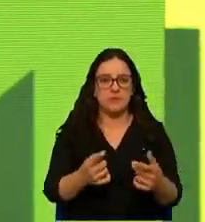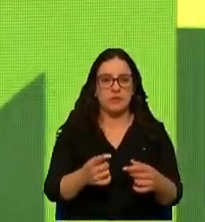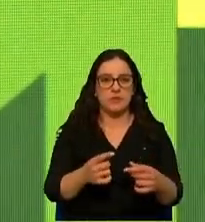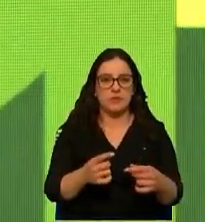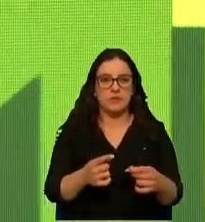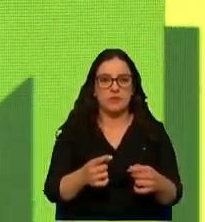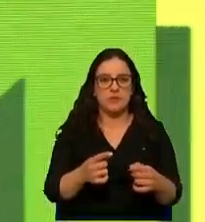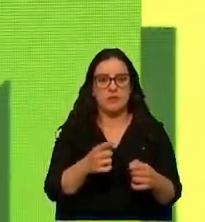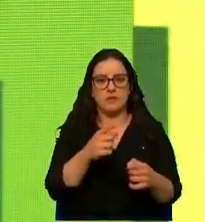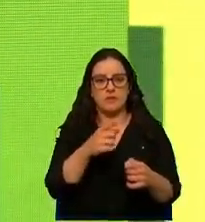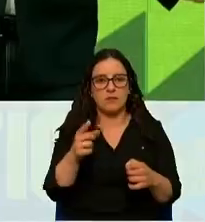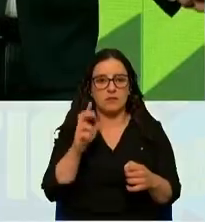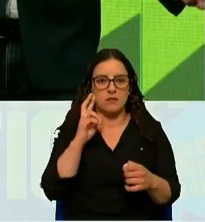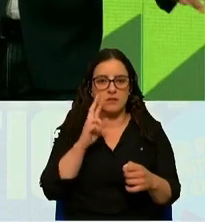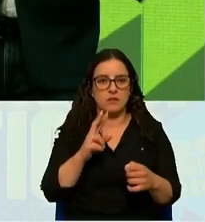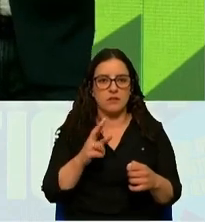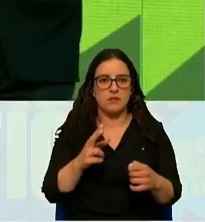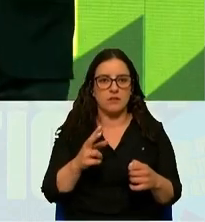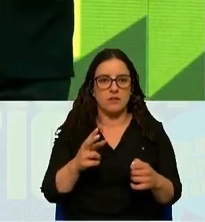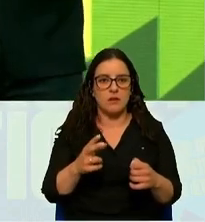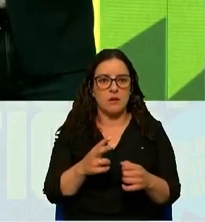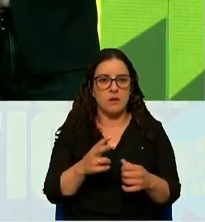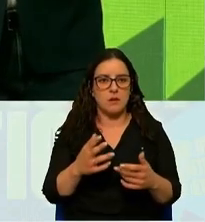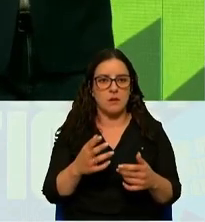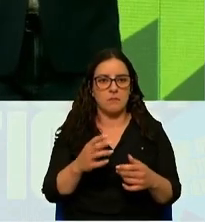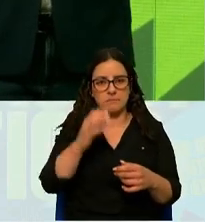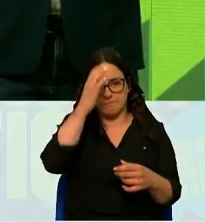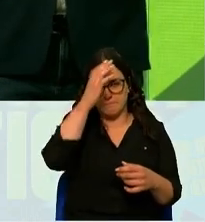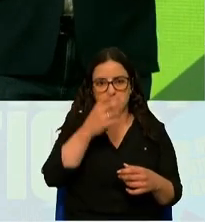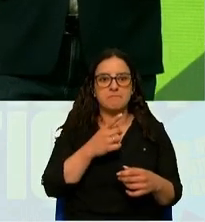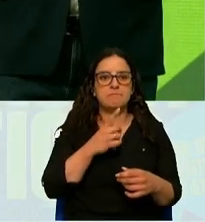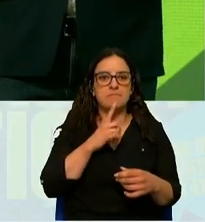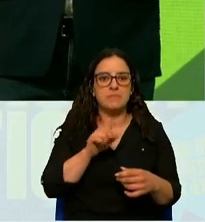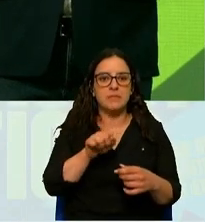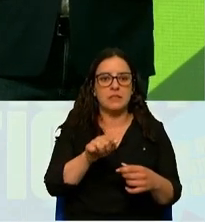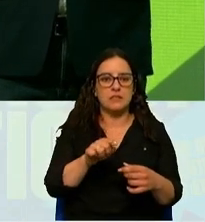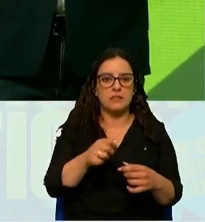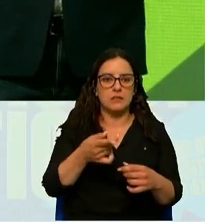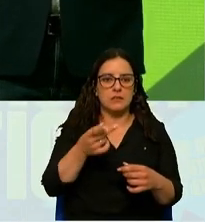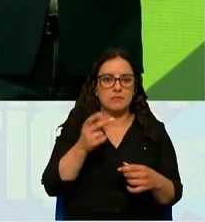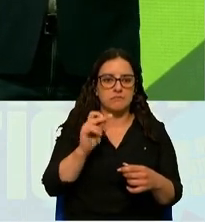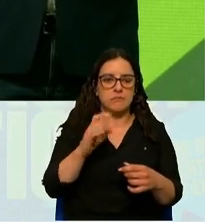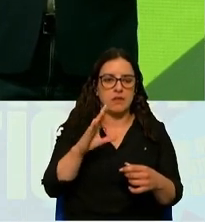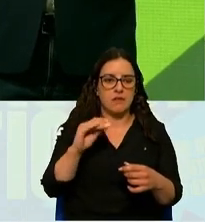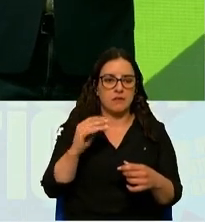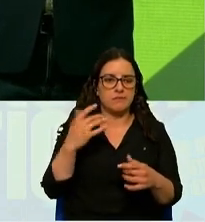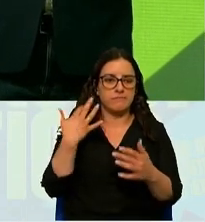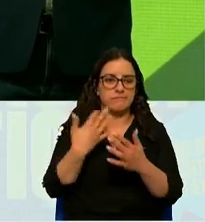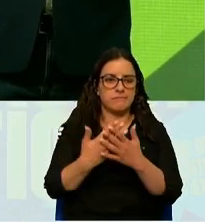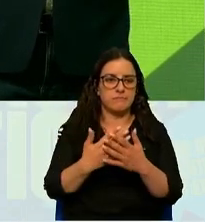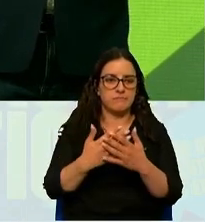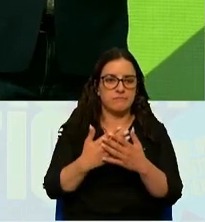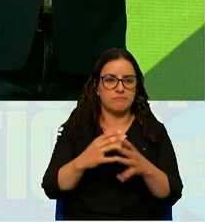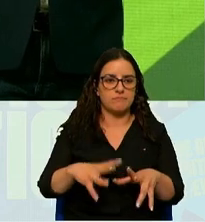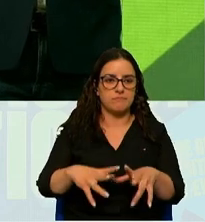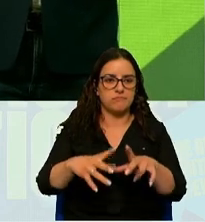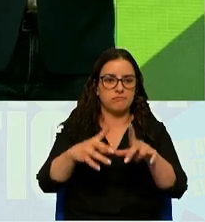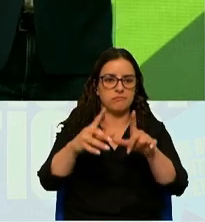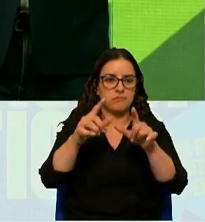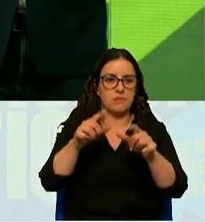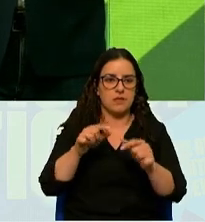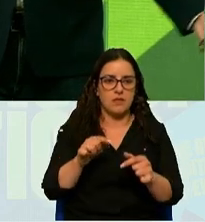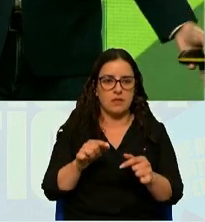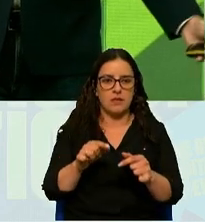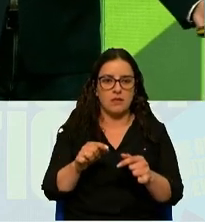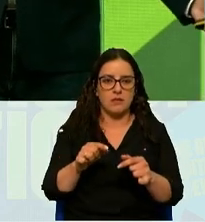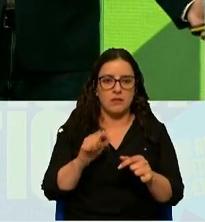some of the major breakthroughs that we have witnessing in AI for the past 10 years. And they go, as you can see,